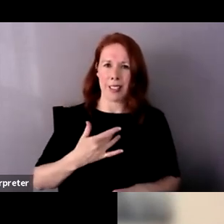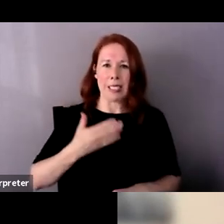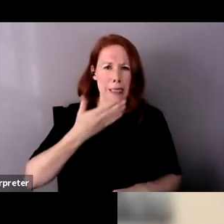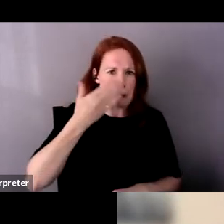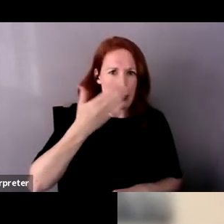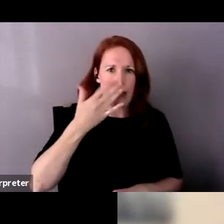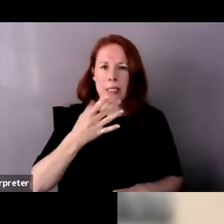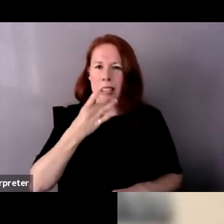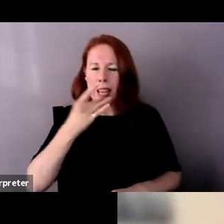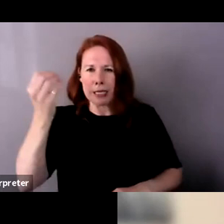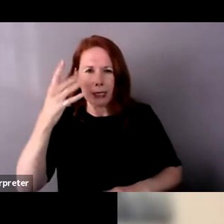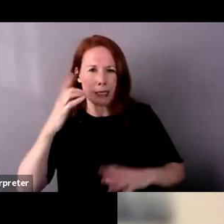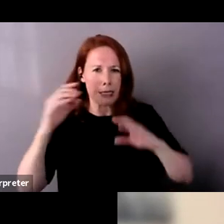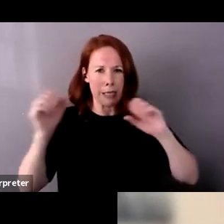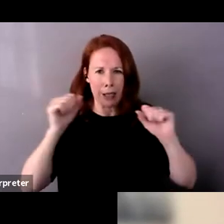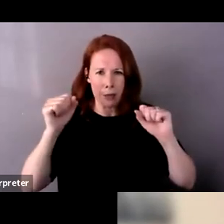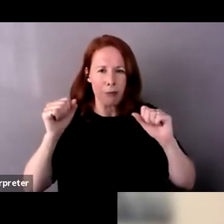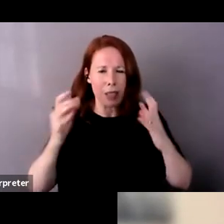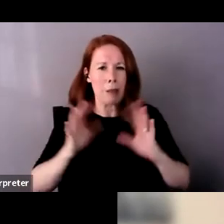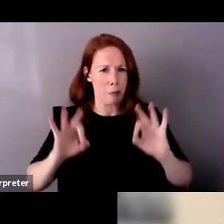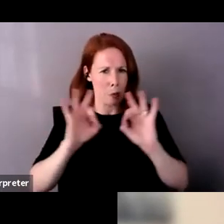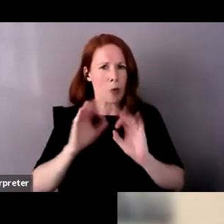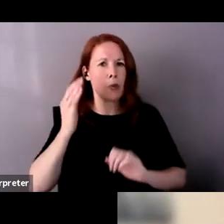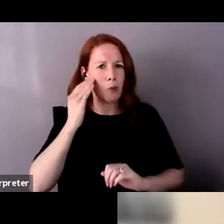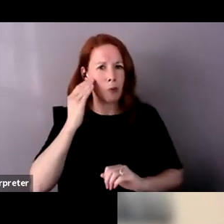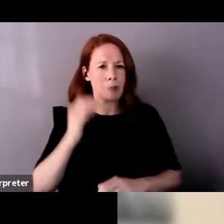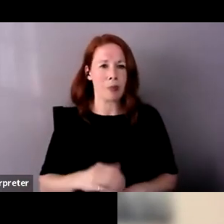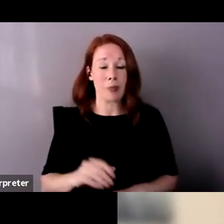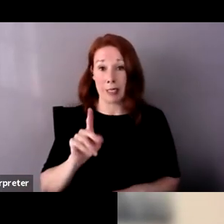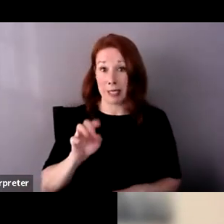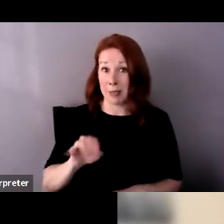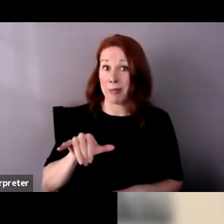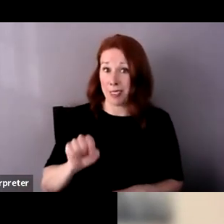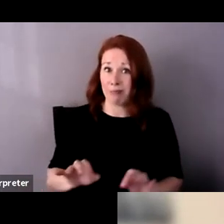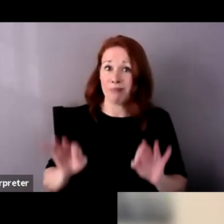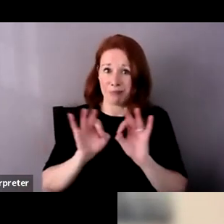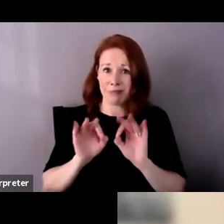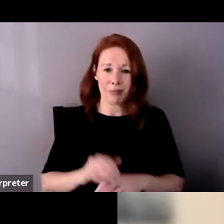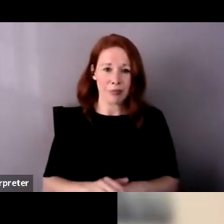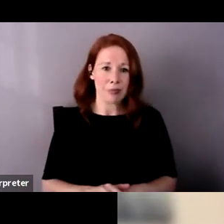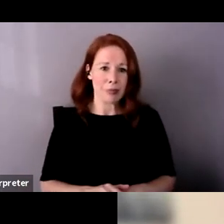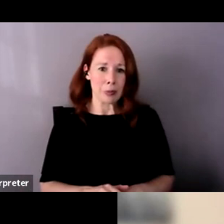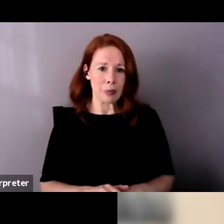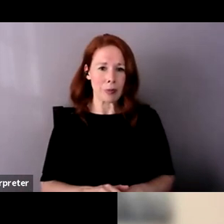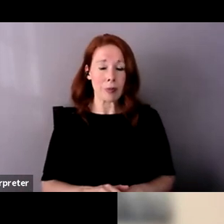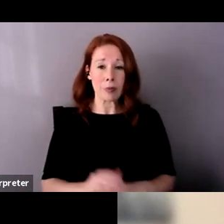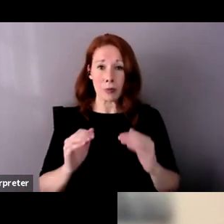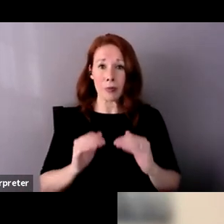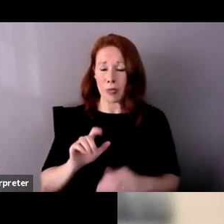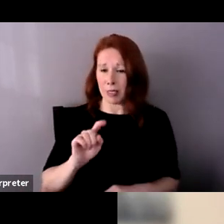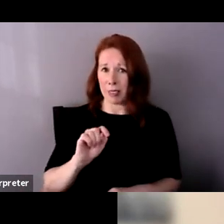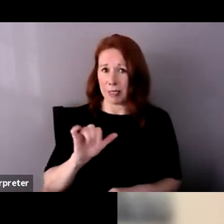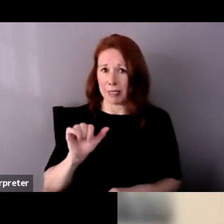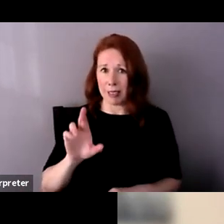smells and lights and sounds. Yeah, that's an important one as well. Just wondering, Taylor, have you ever seen